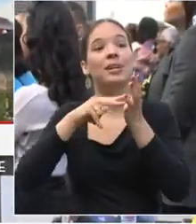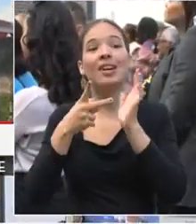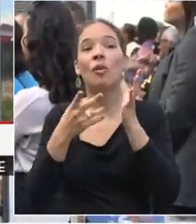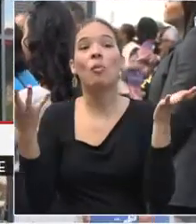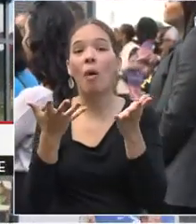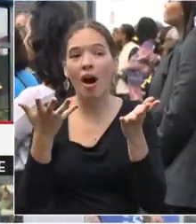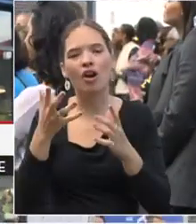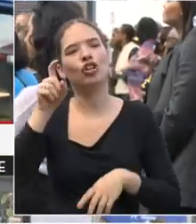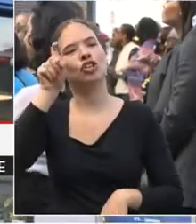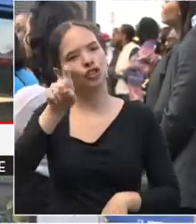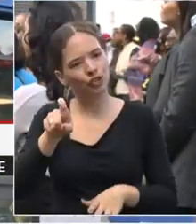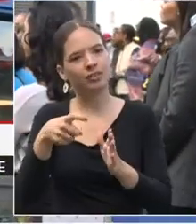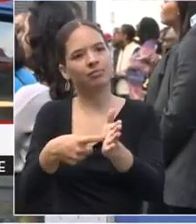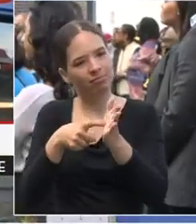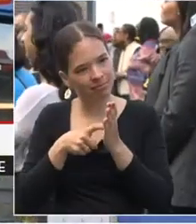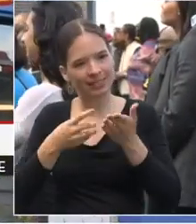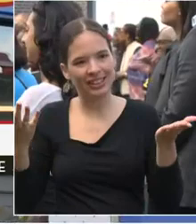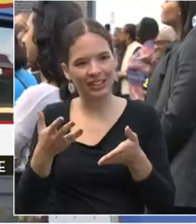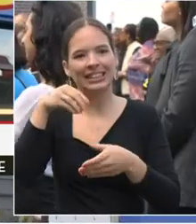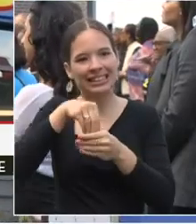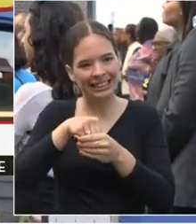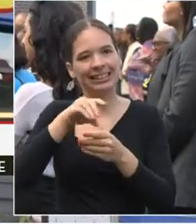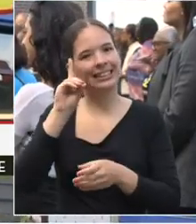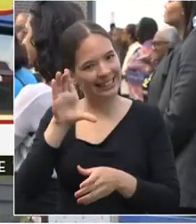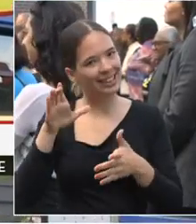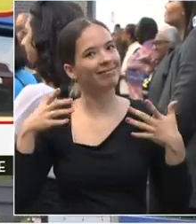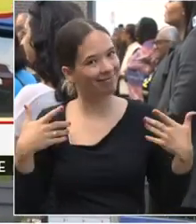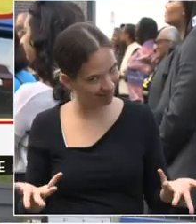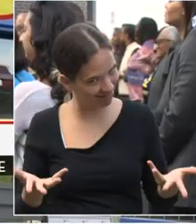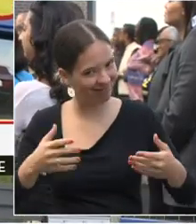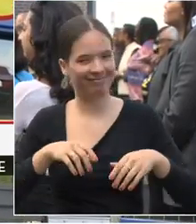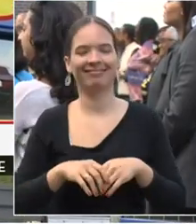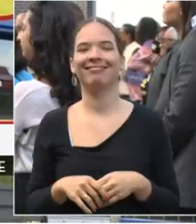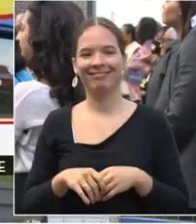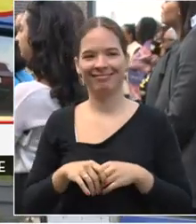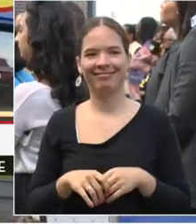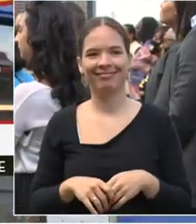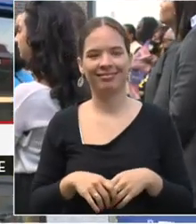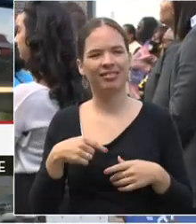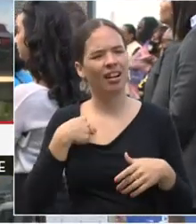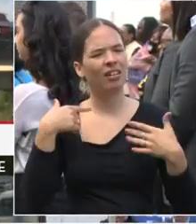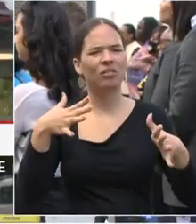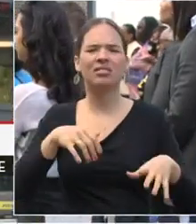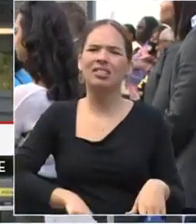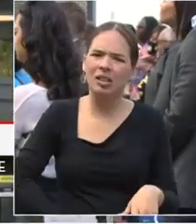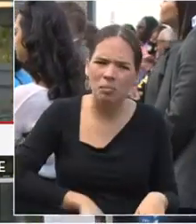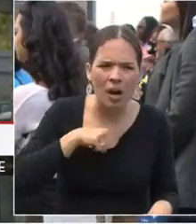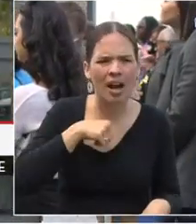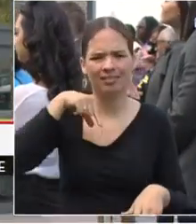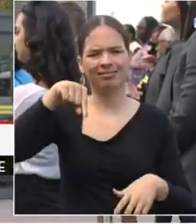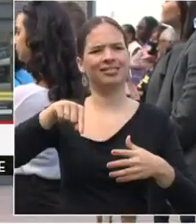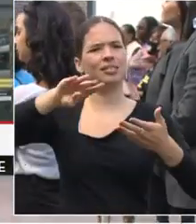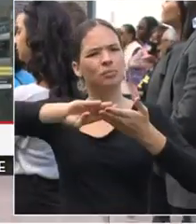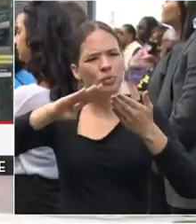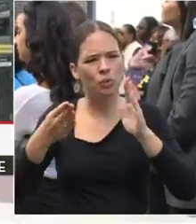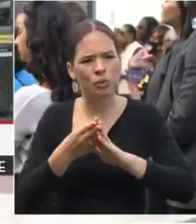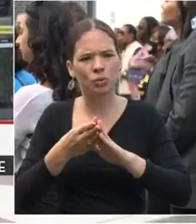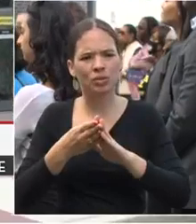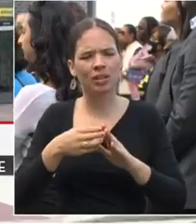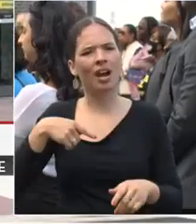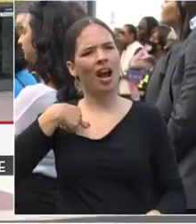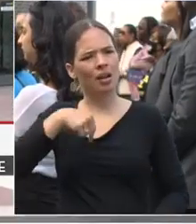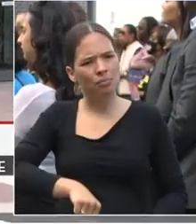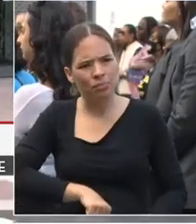were. So I want to, again, say how proud I am of the community. I'm also very proud of my team